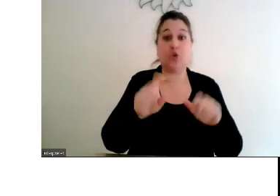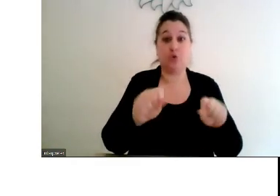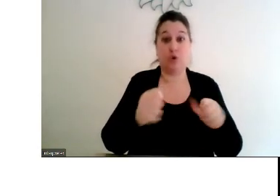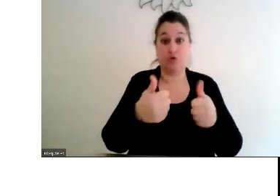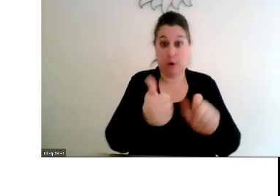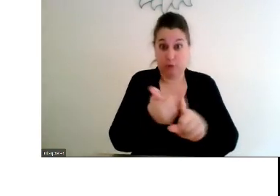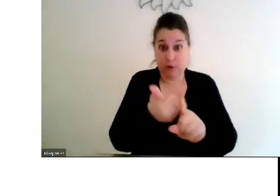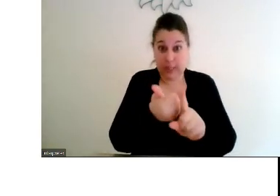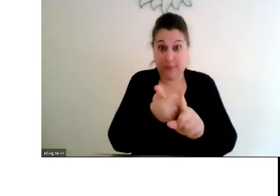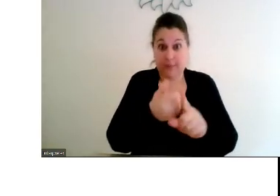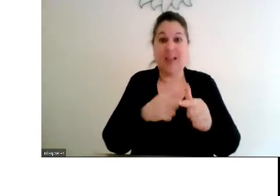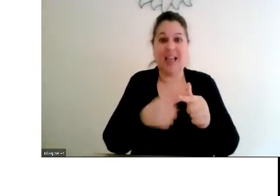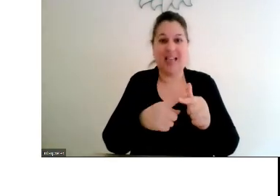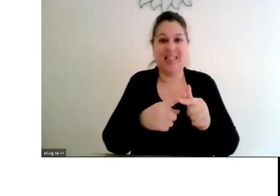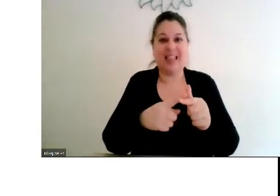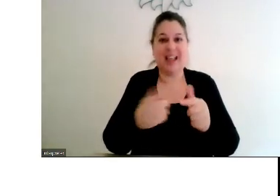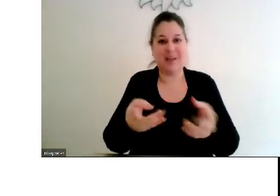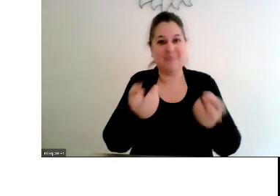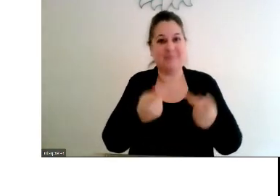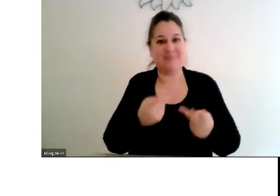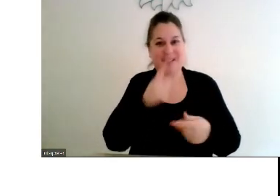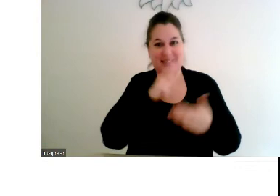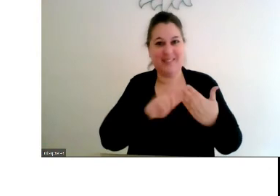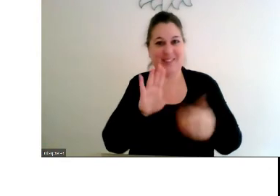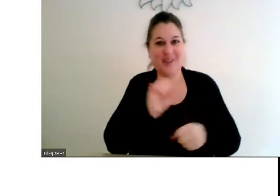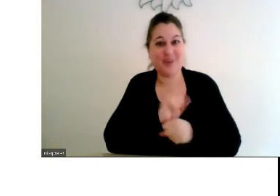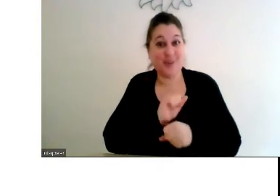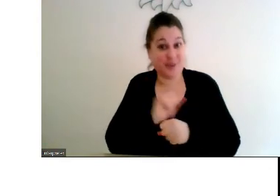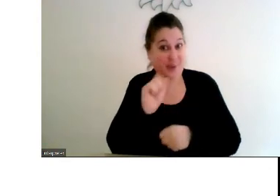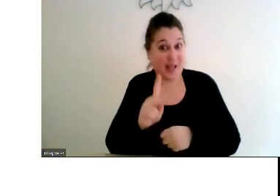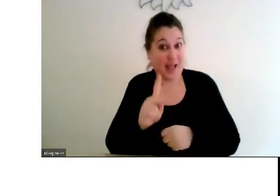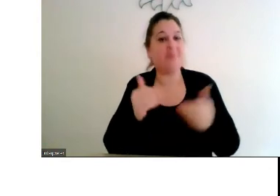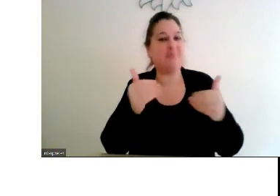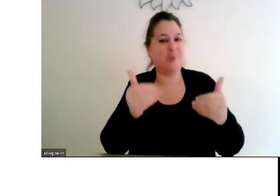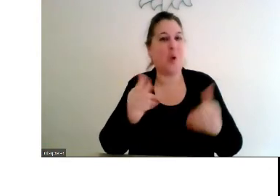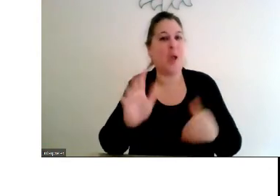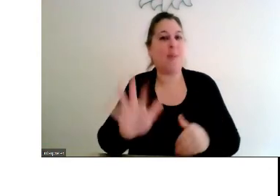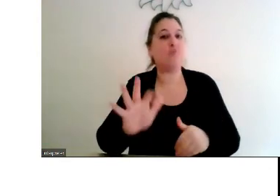your work. Okay, all right, go ahead, press pause now.